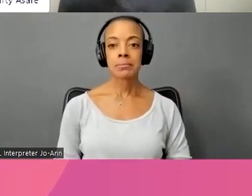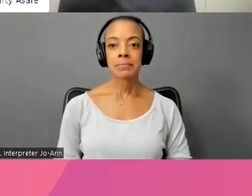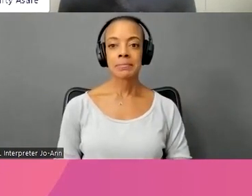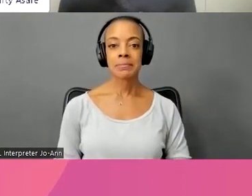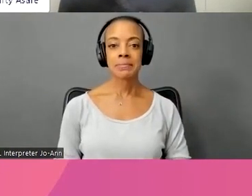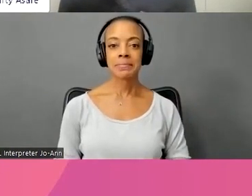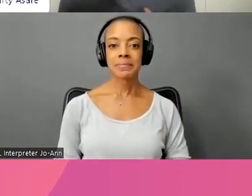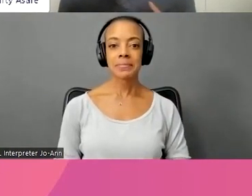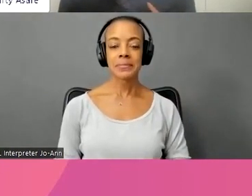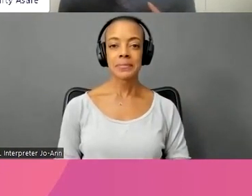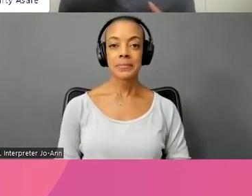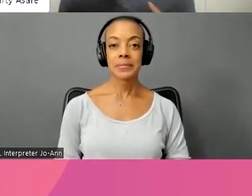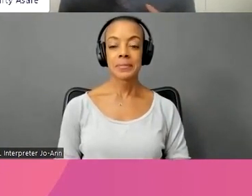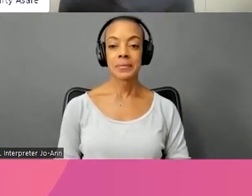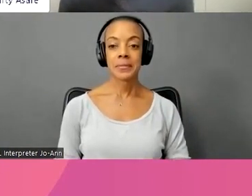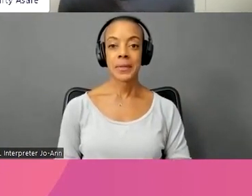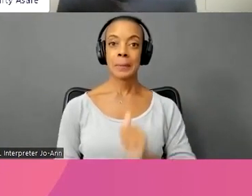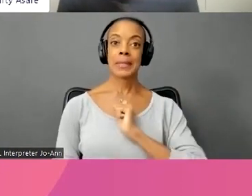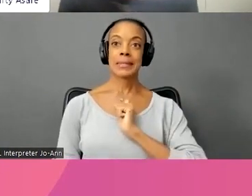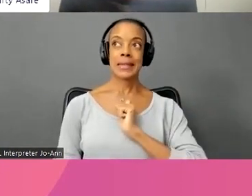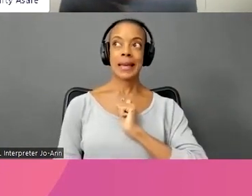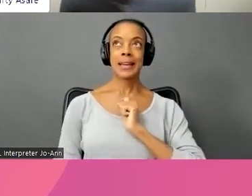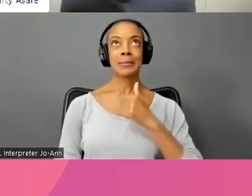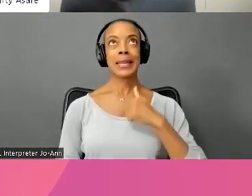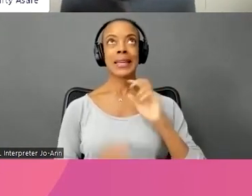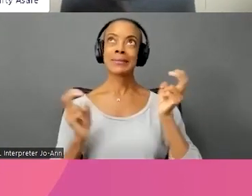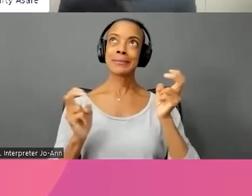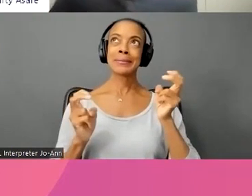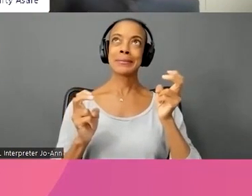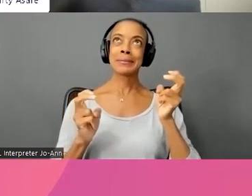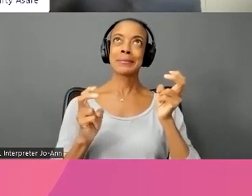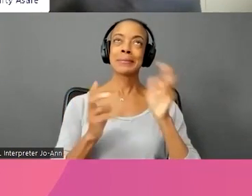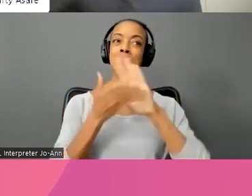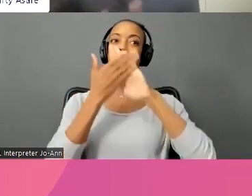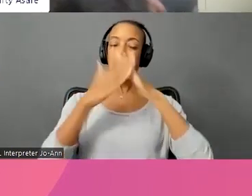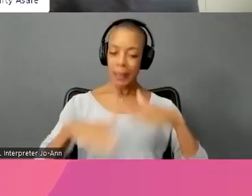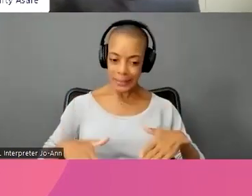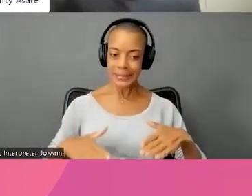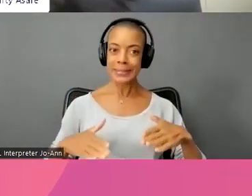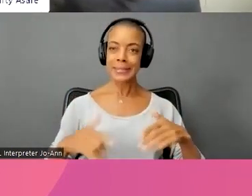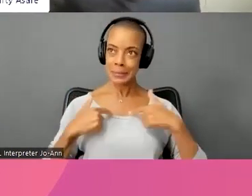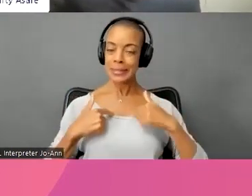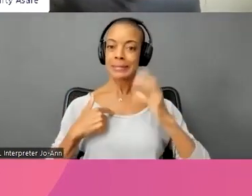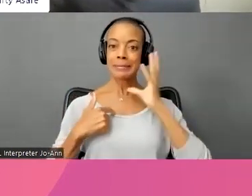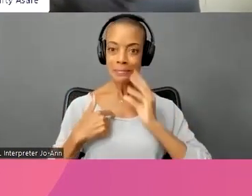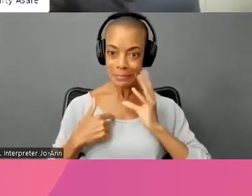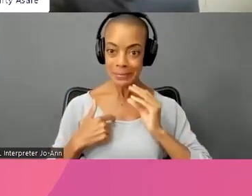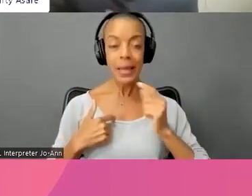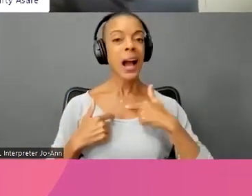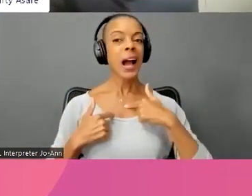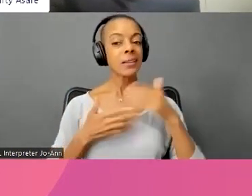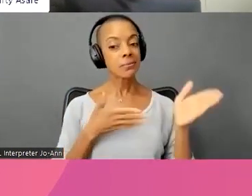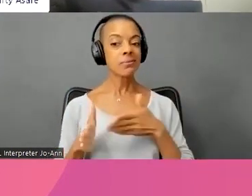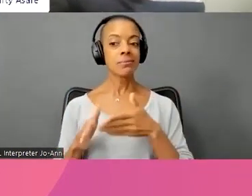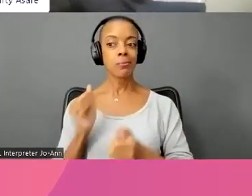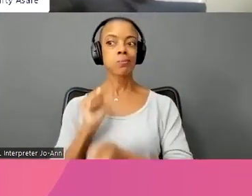been I want to say blessed and lucky to made privy to. I've definitely largely been in the academic world, but